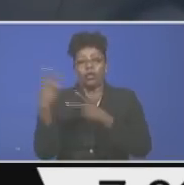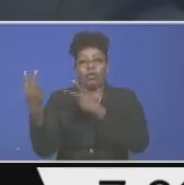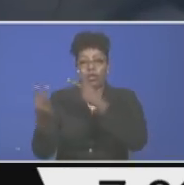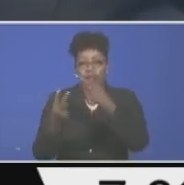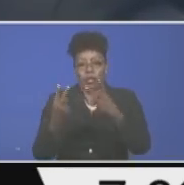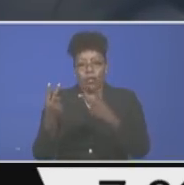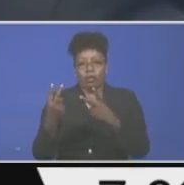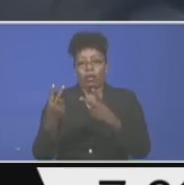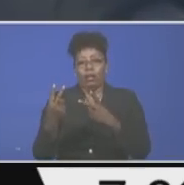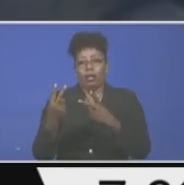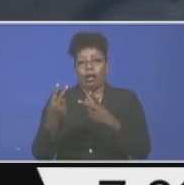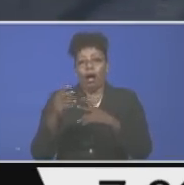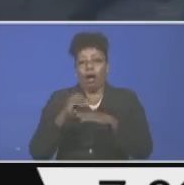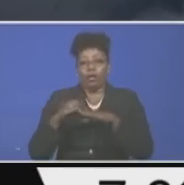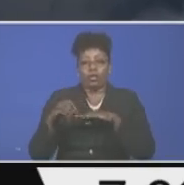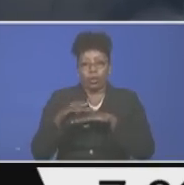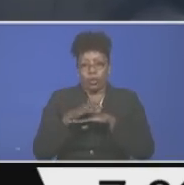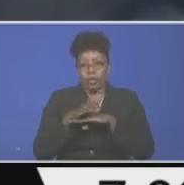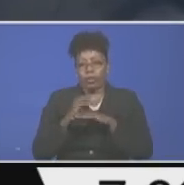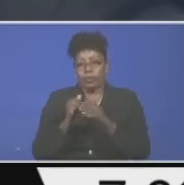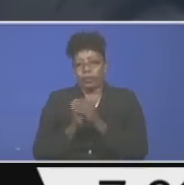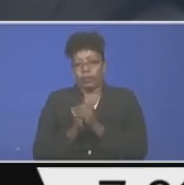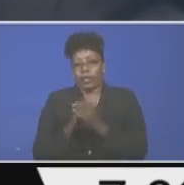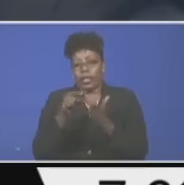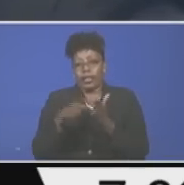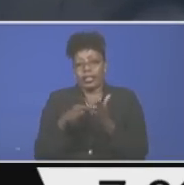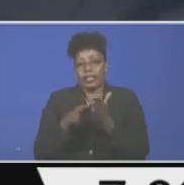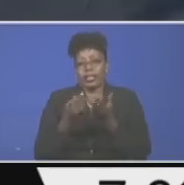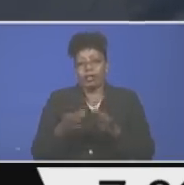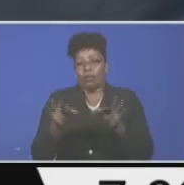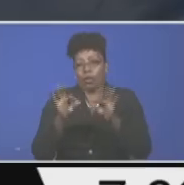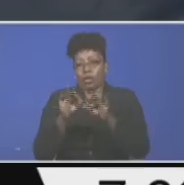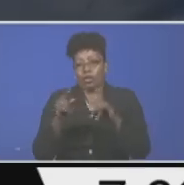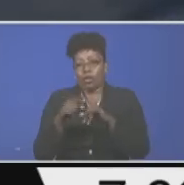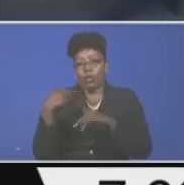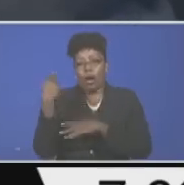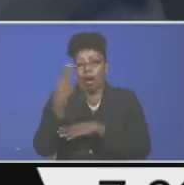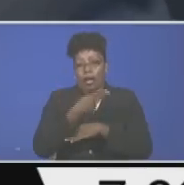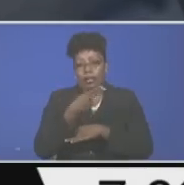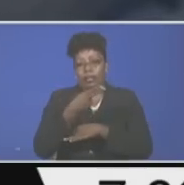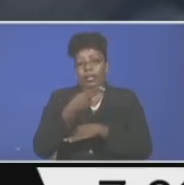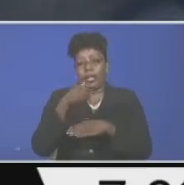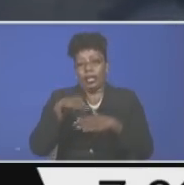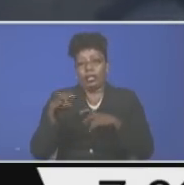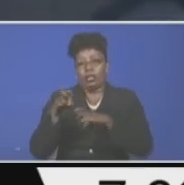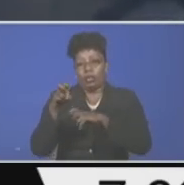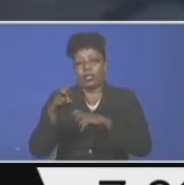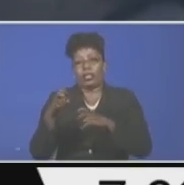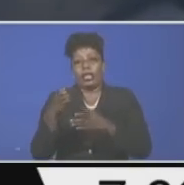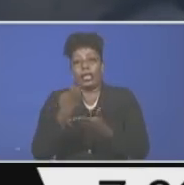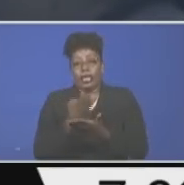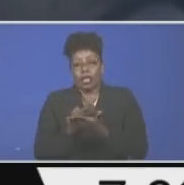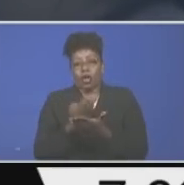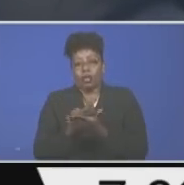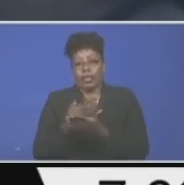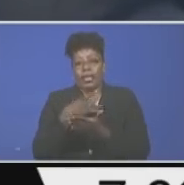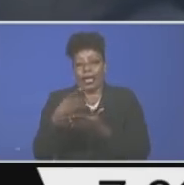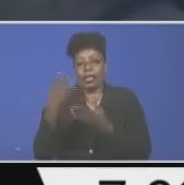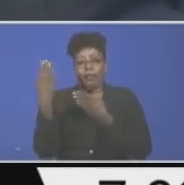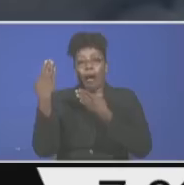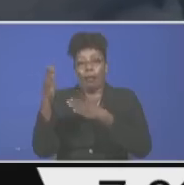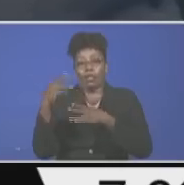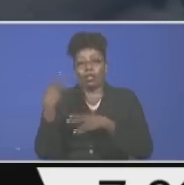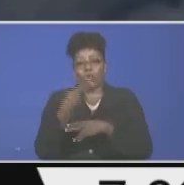our shores. I think this is very important for us, particularly in a touristic economy such as the Bahamas. We